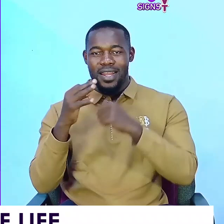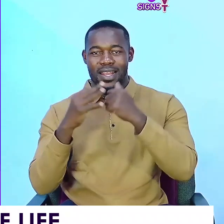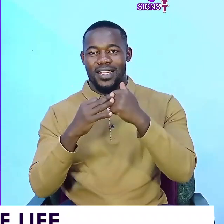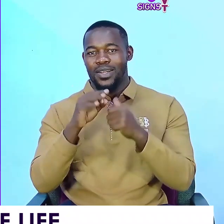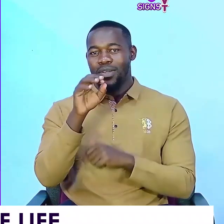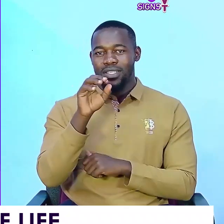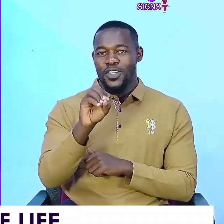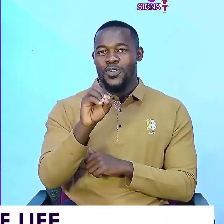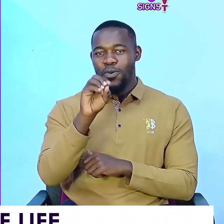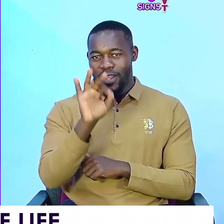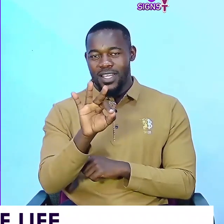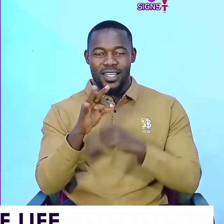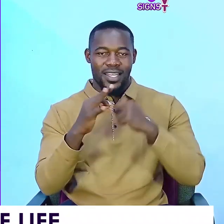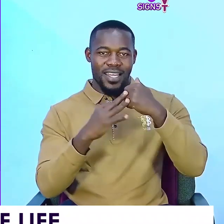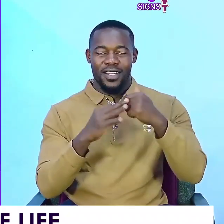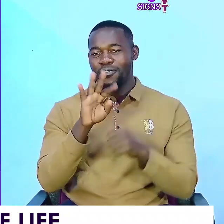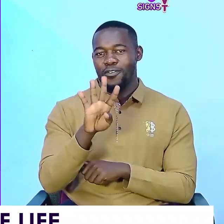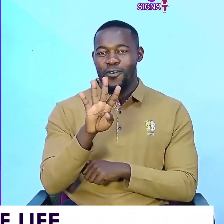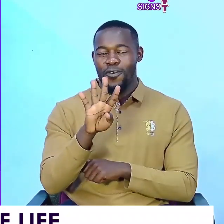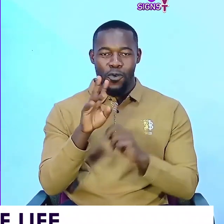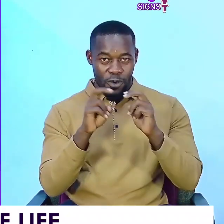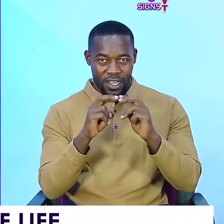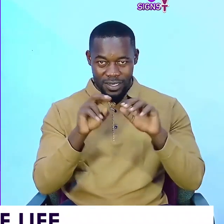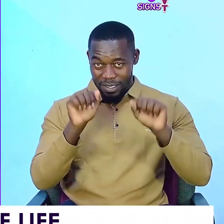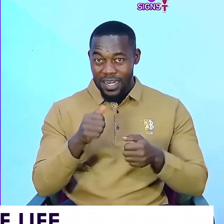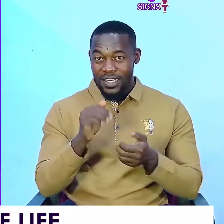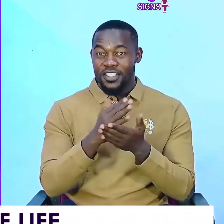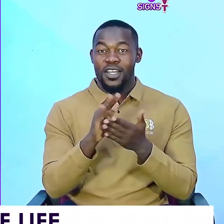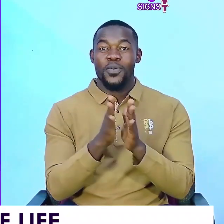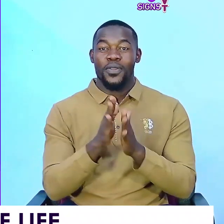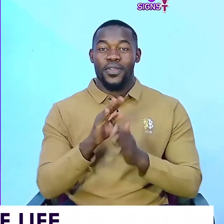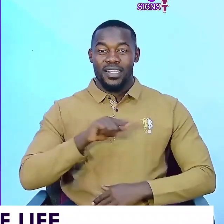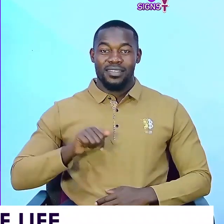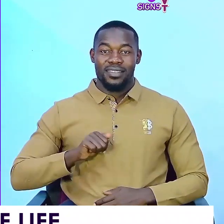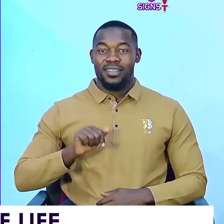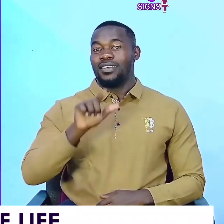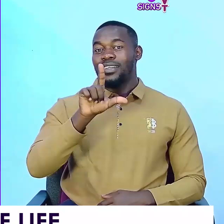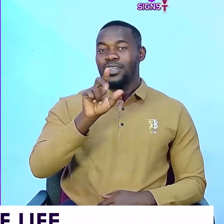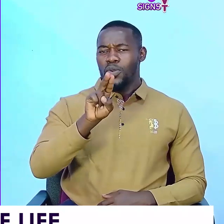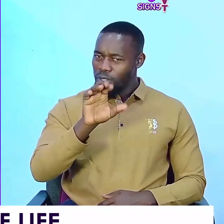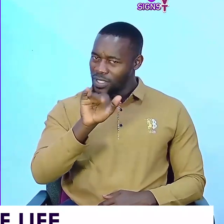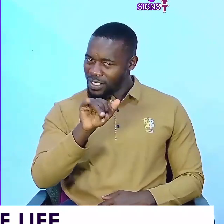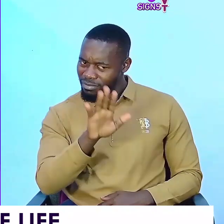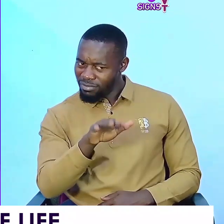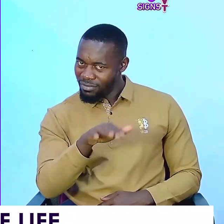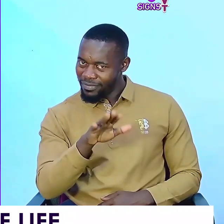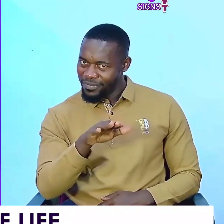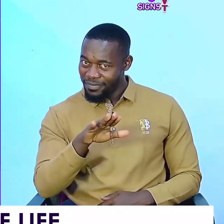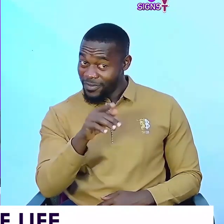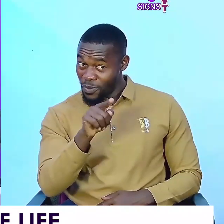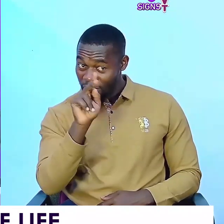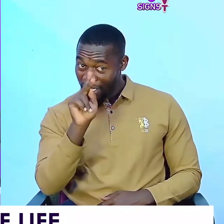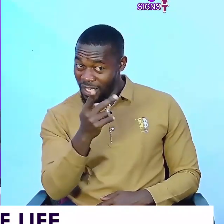011980384 is the number you can share with us on. Lucy, yes. It's wonderful to be a Kenyan.